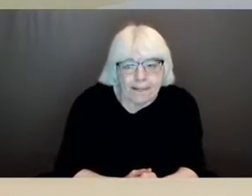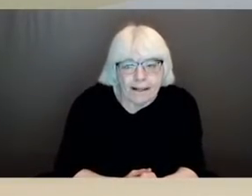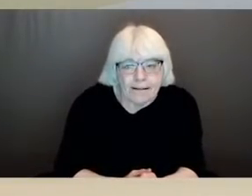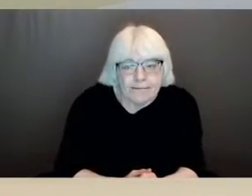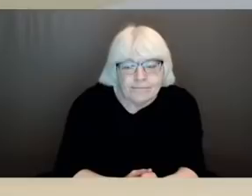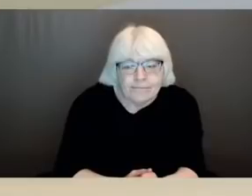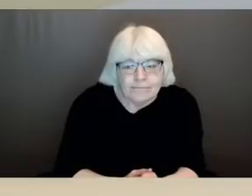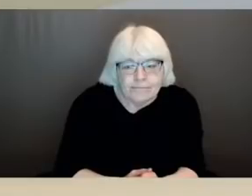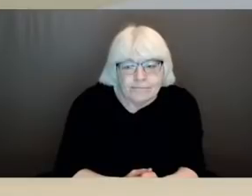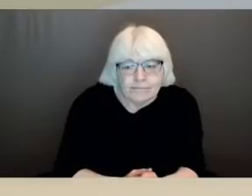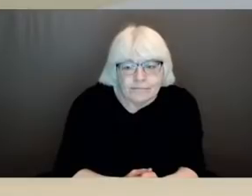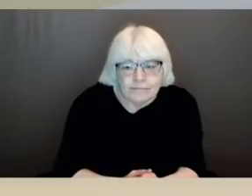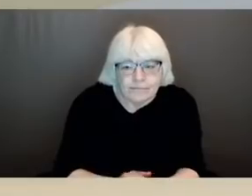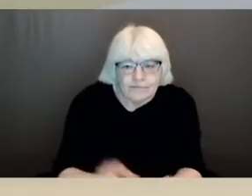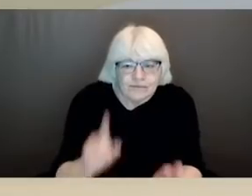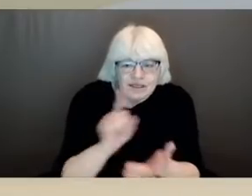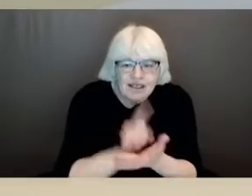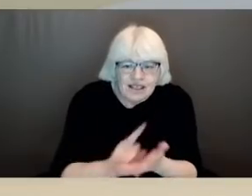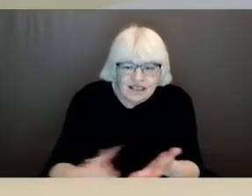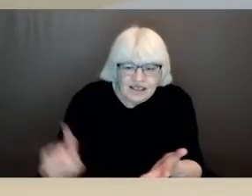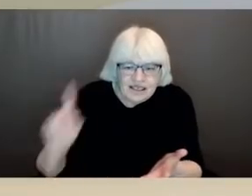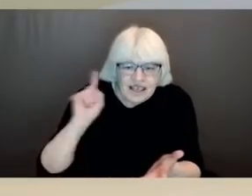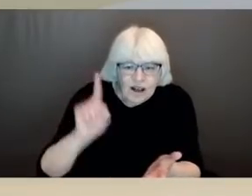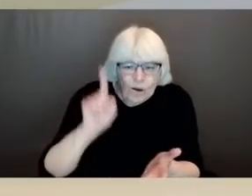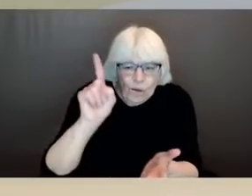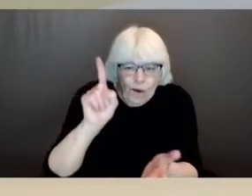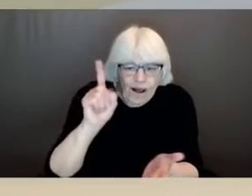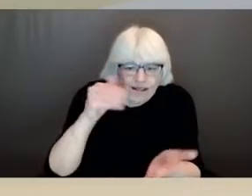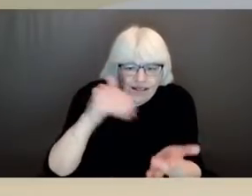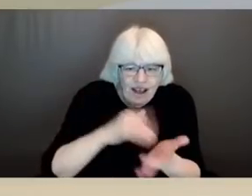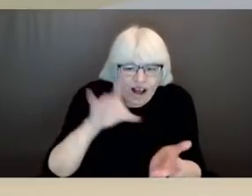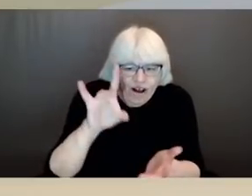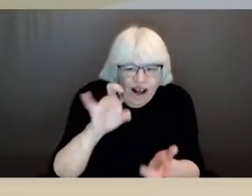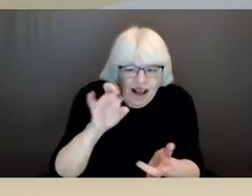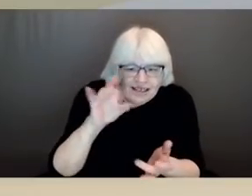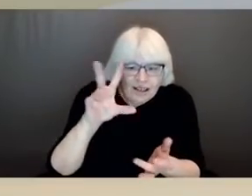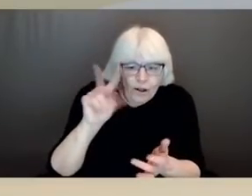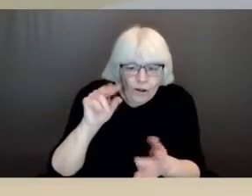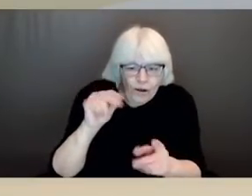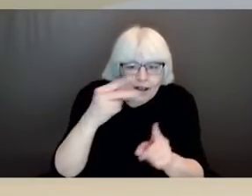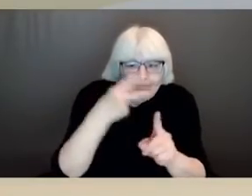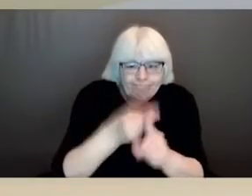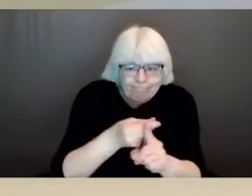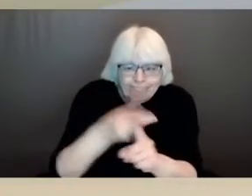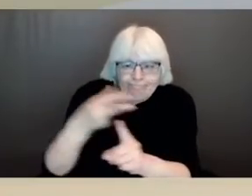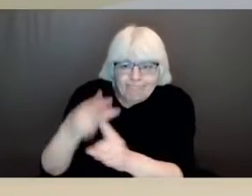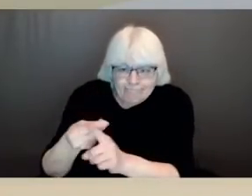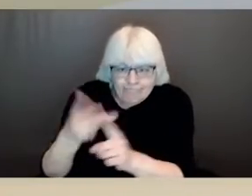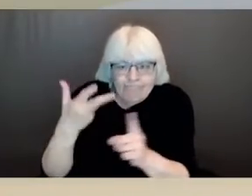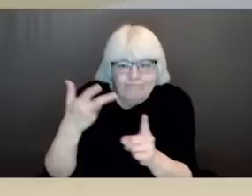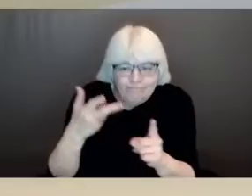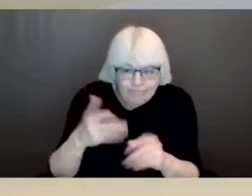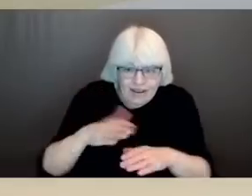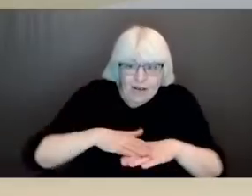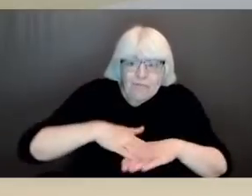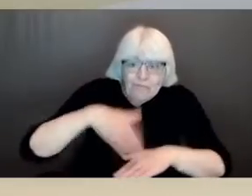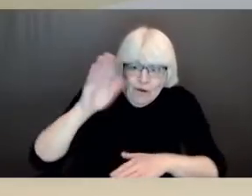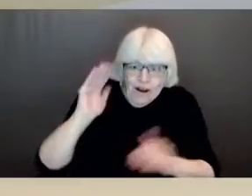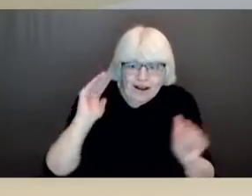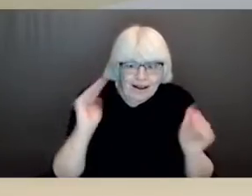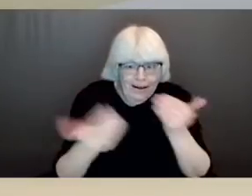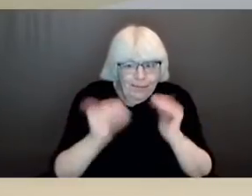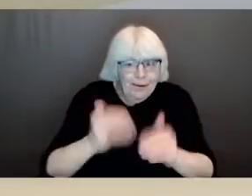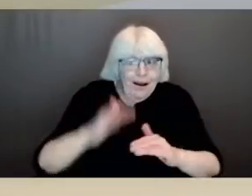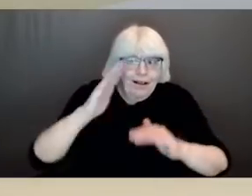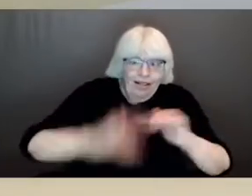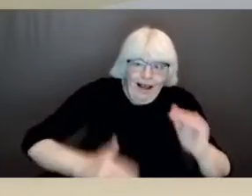week, 2,830 doses administered, and that was more than the previous week, and over